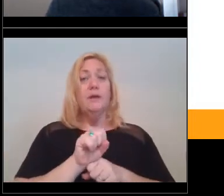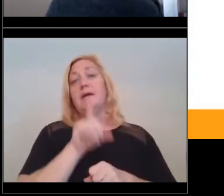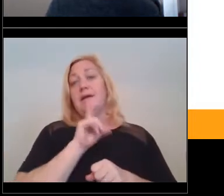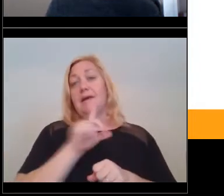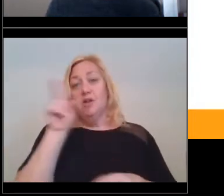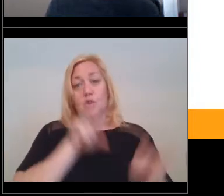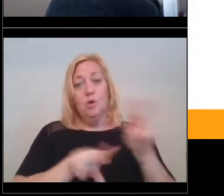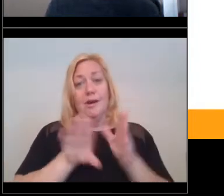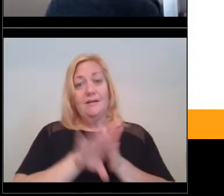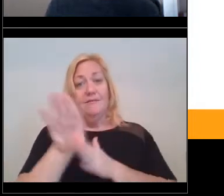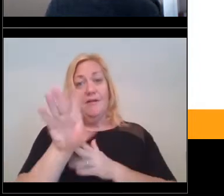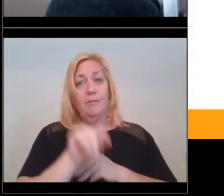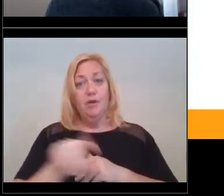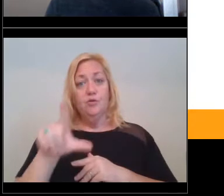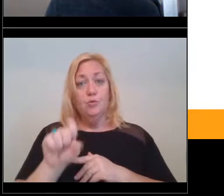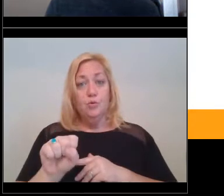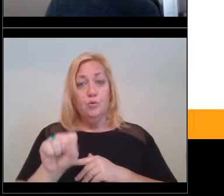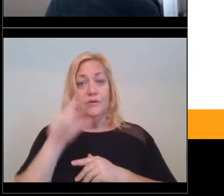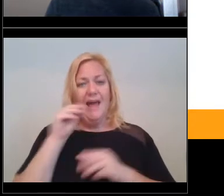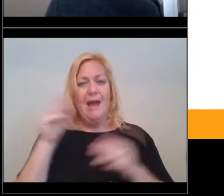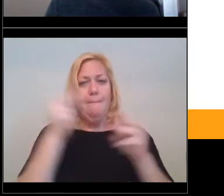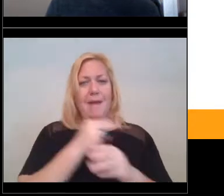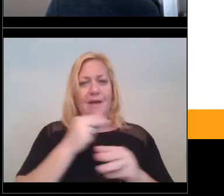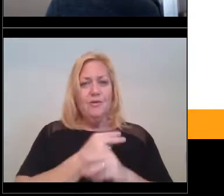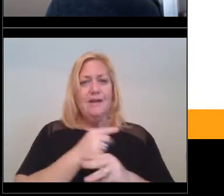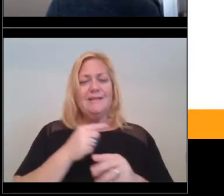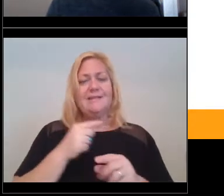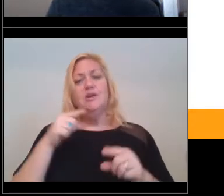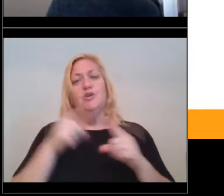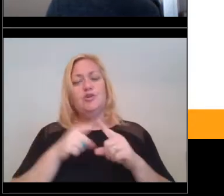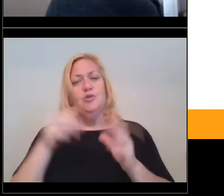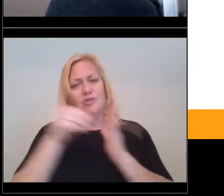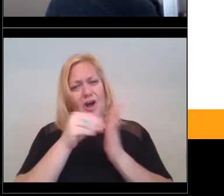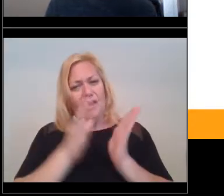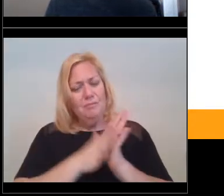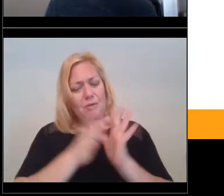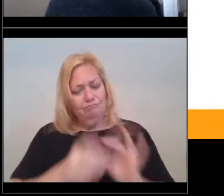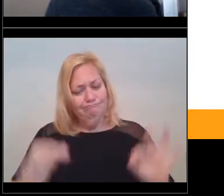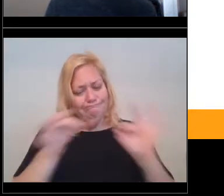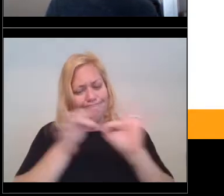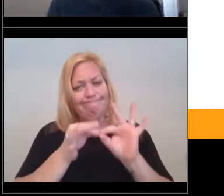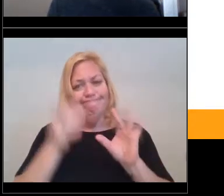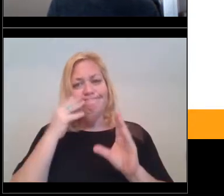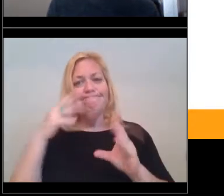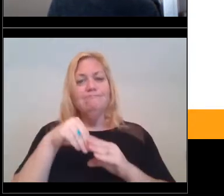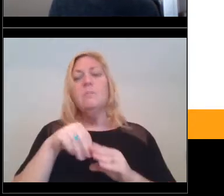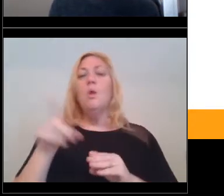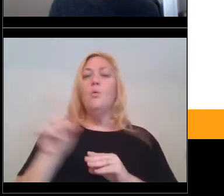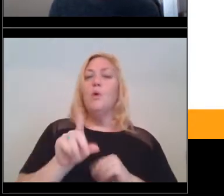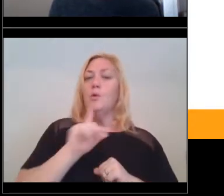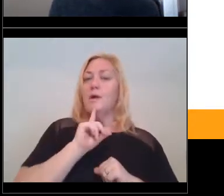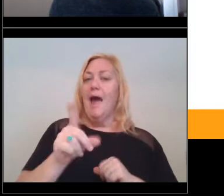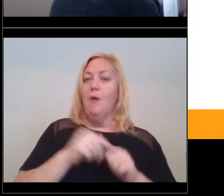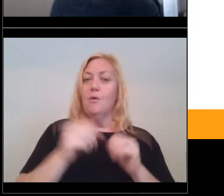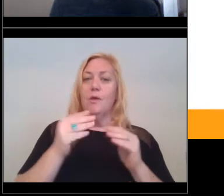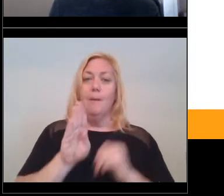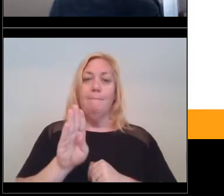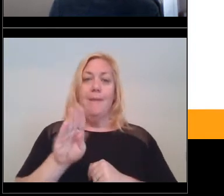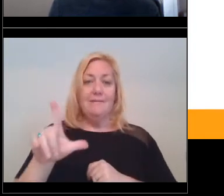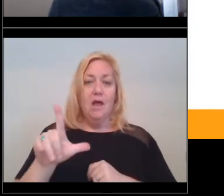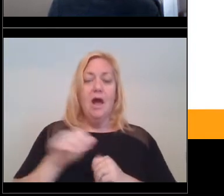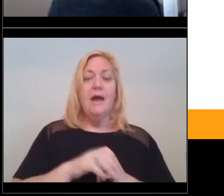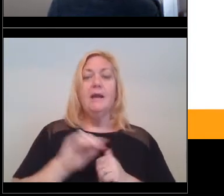at developing tools and metrics to documenting meaningful engagement. Where are we at with our baseline? How have